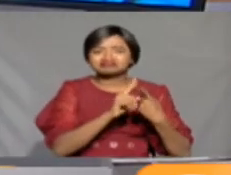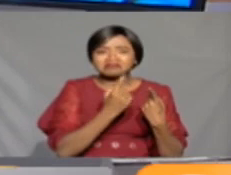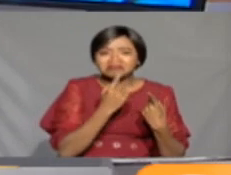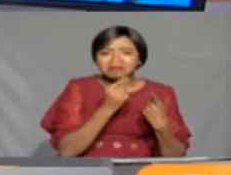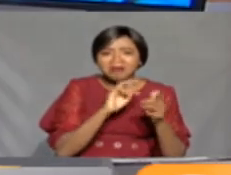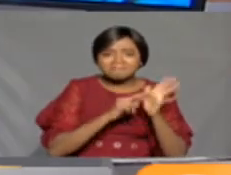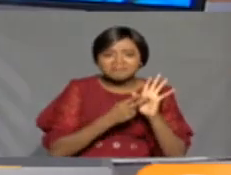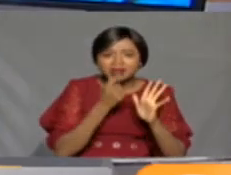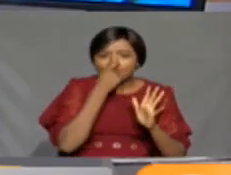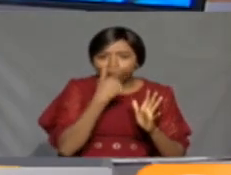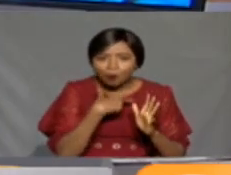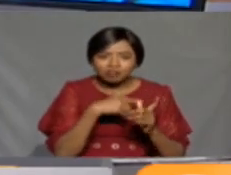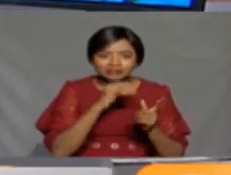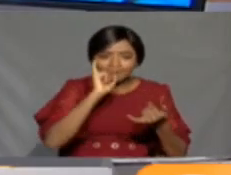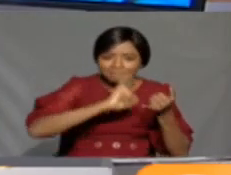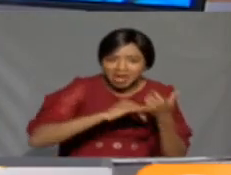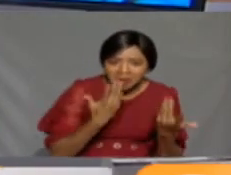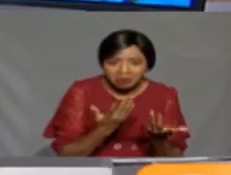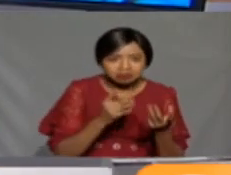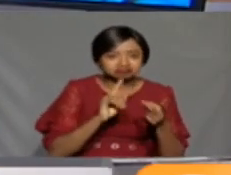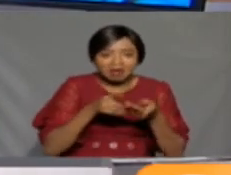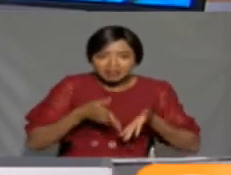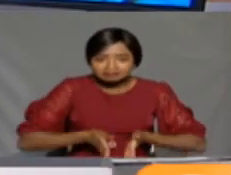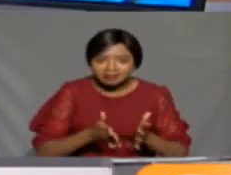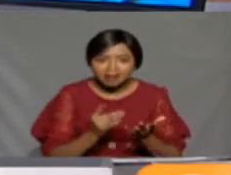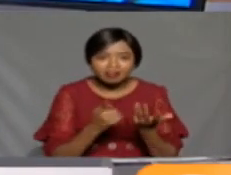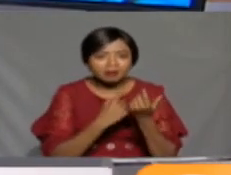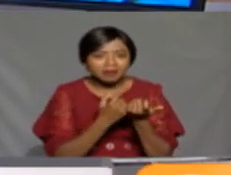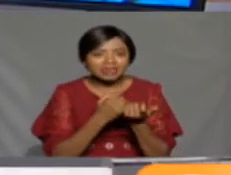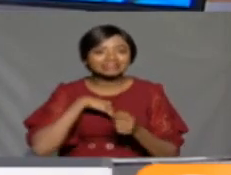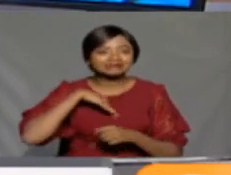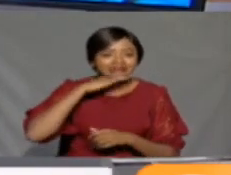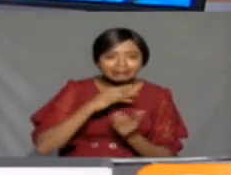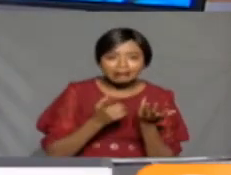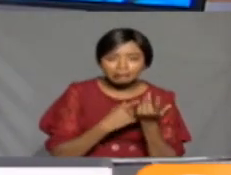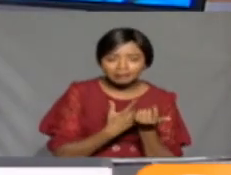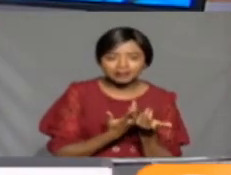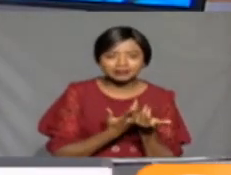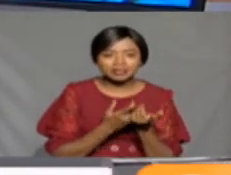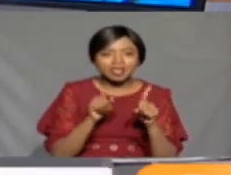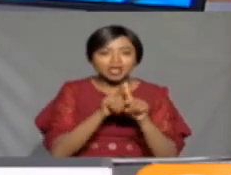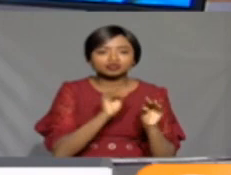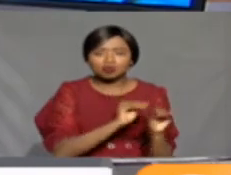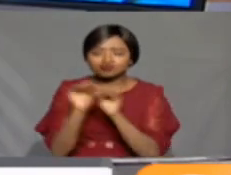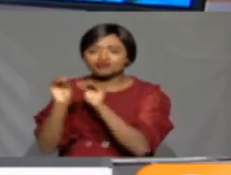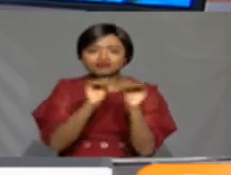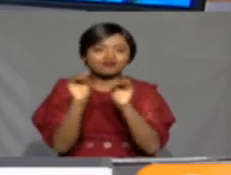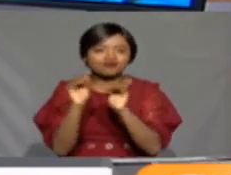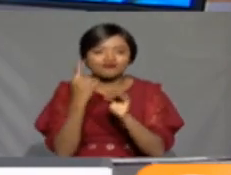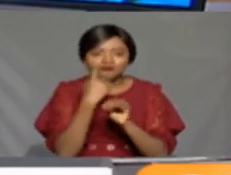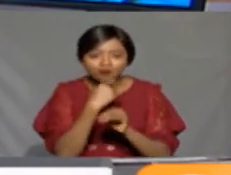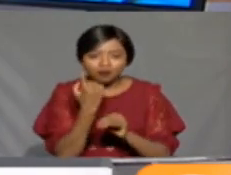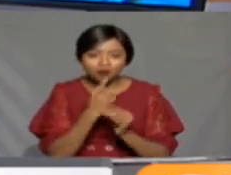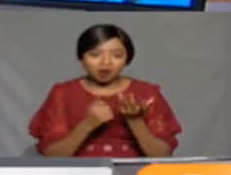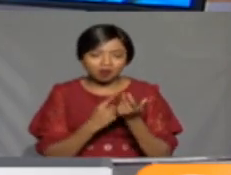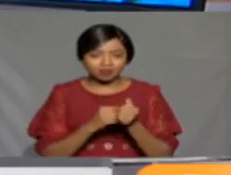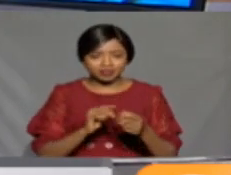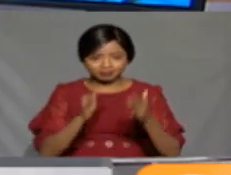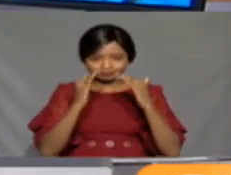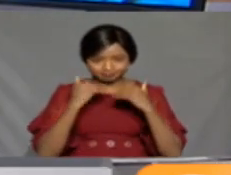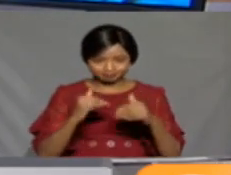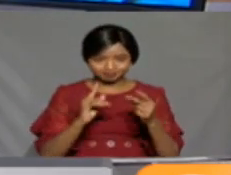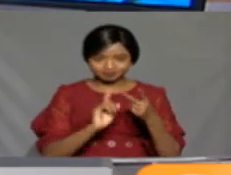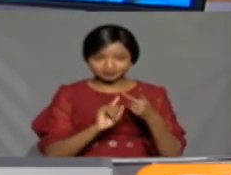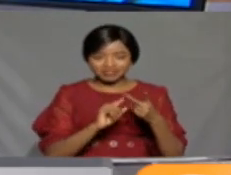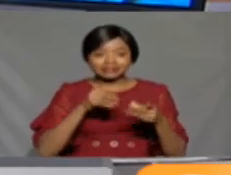gender, marital status, rate of births, rate of deaths, and migration status of those within the household. Let's go to